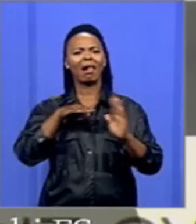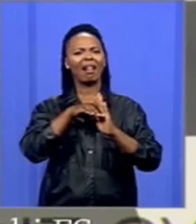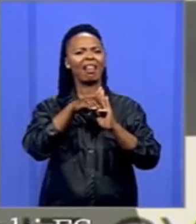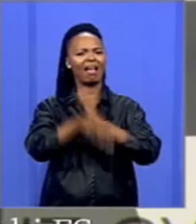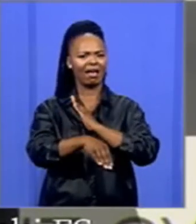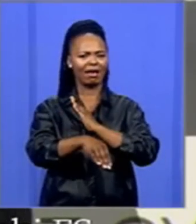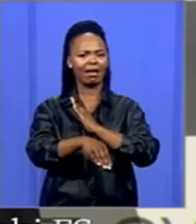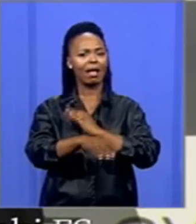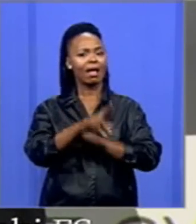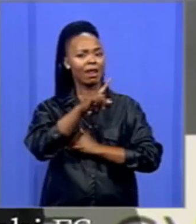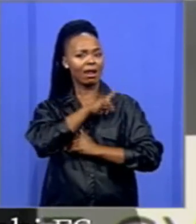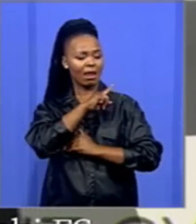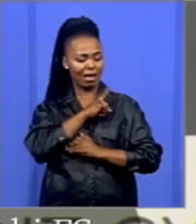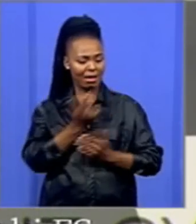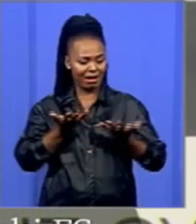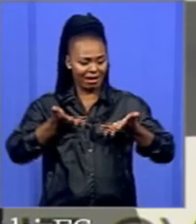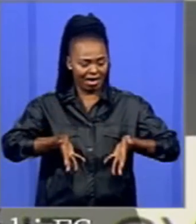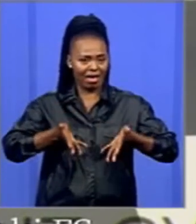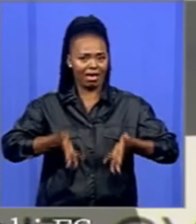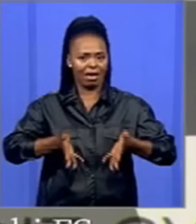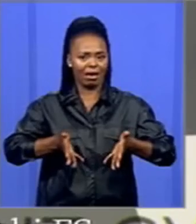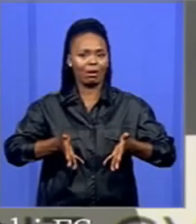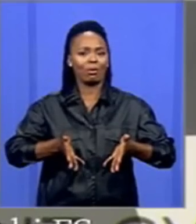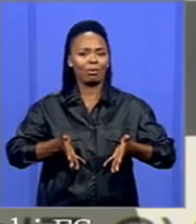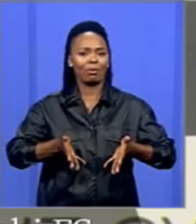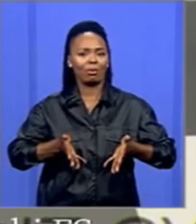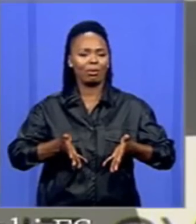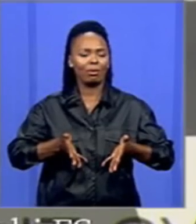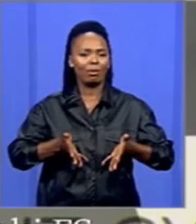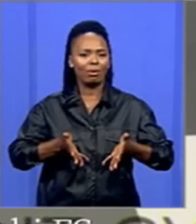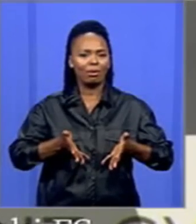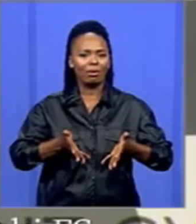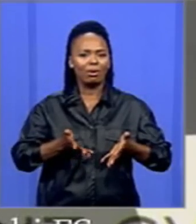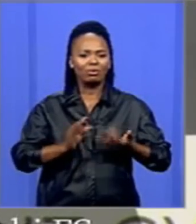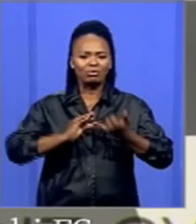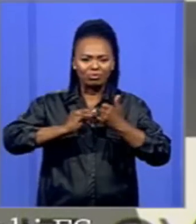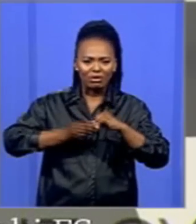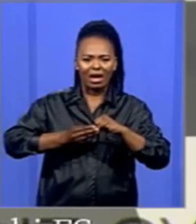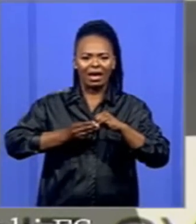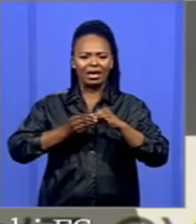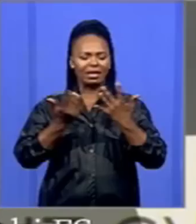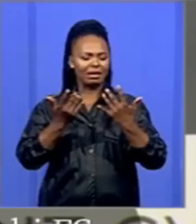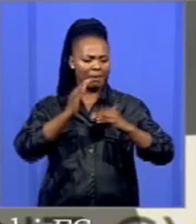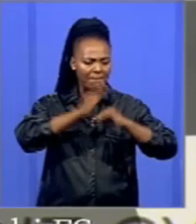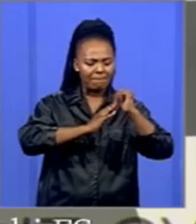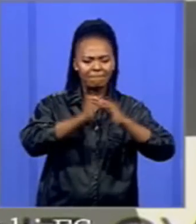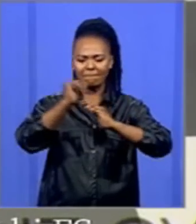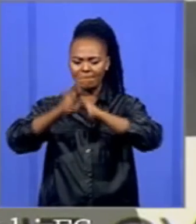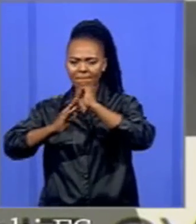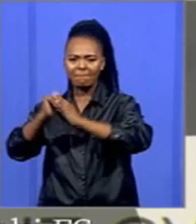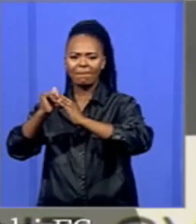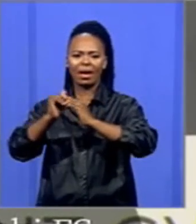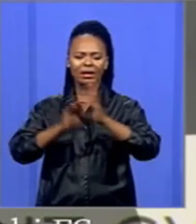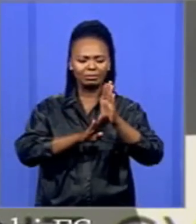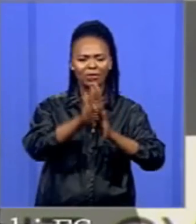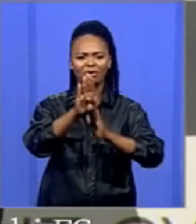Jwale mo re leng teng re aha bommasepala bana re a ba